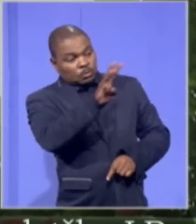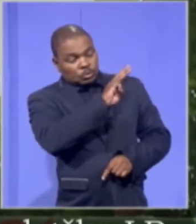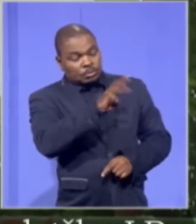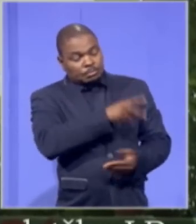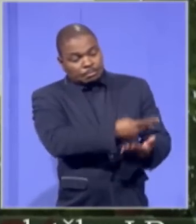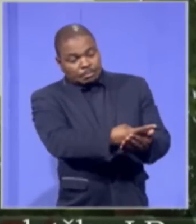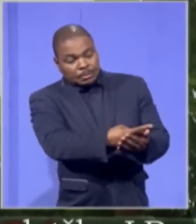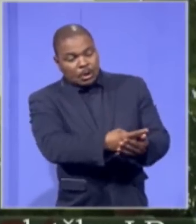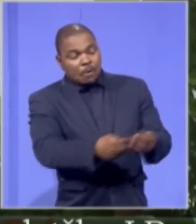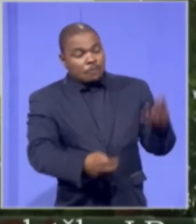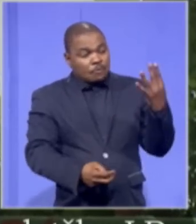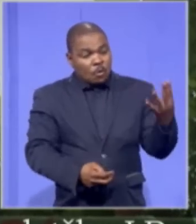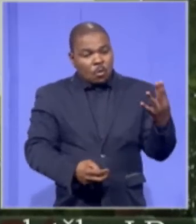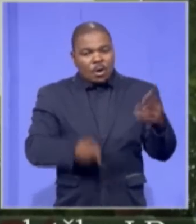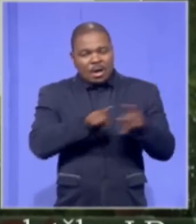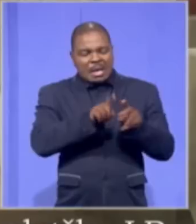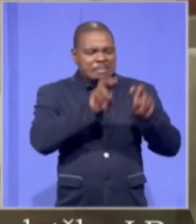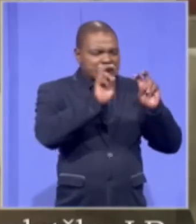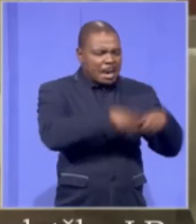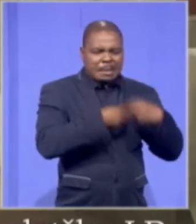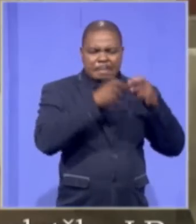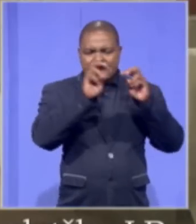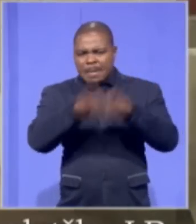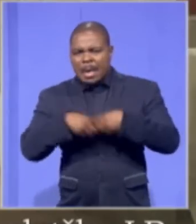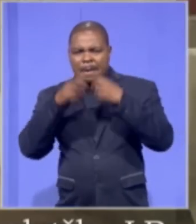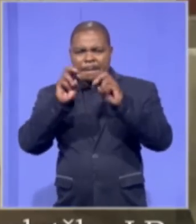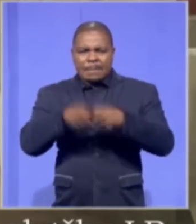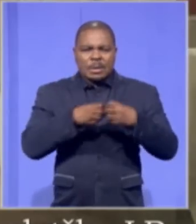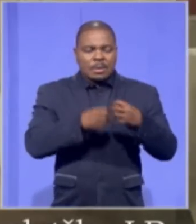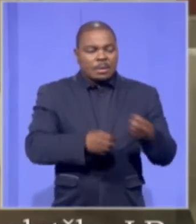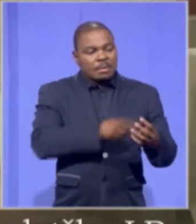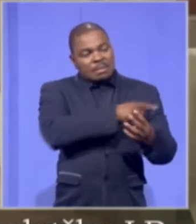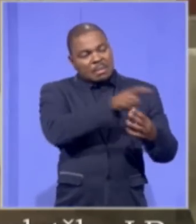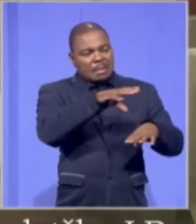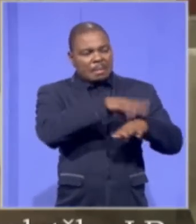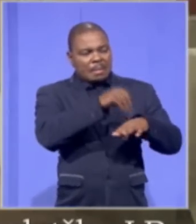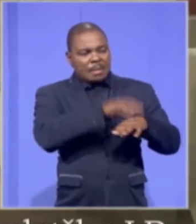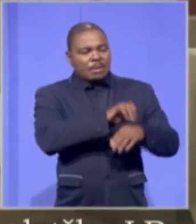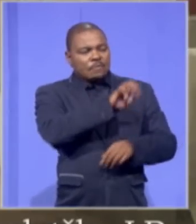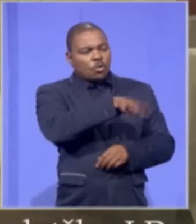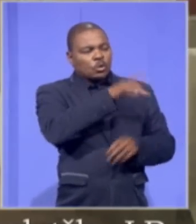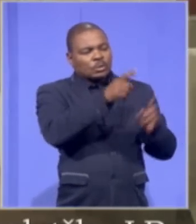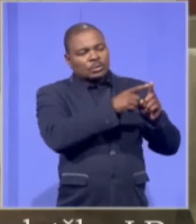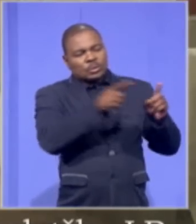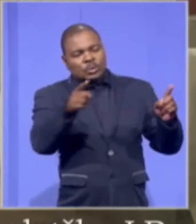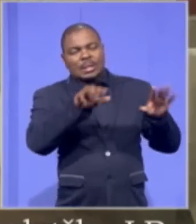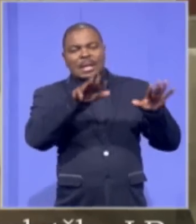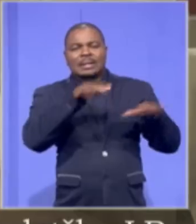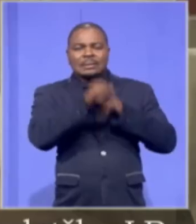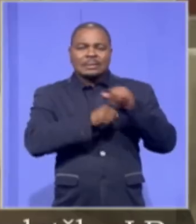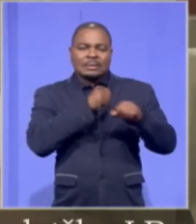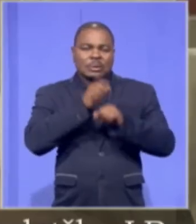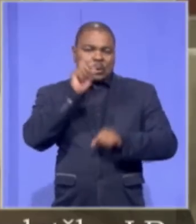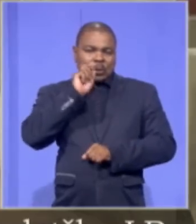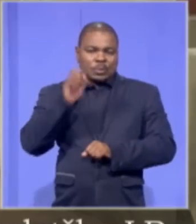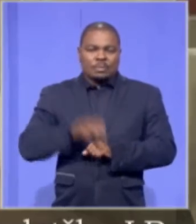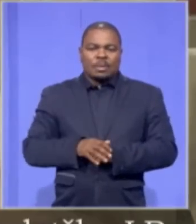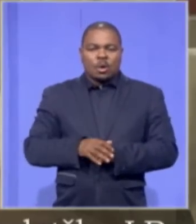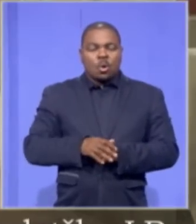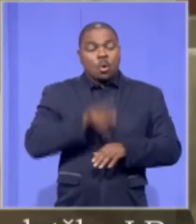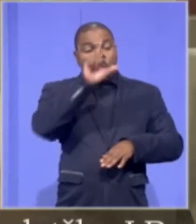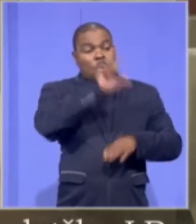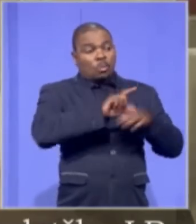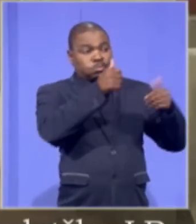e le ba bane a thoma go ba phaya thito ka kgang mengwaga ya bona e be le magareng ga 14 go fihla 19. Bolaodi ba college